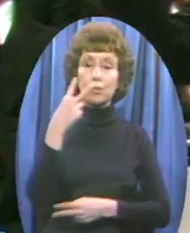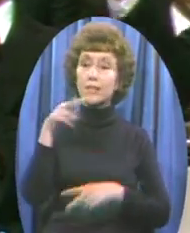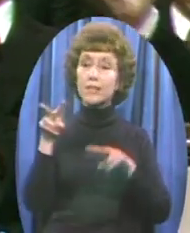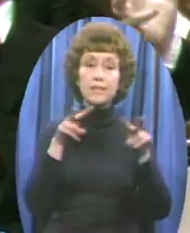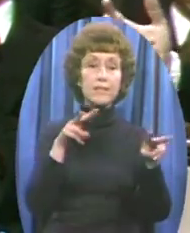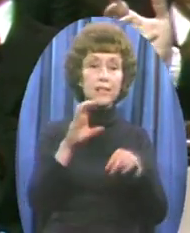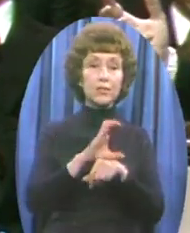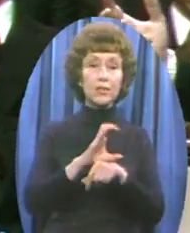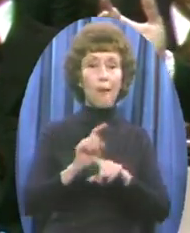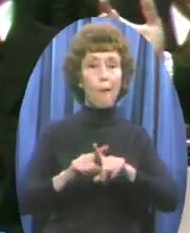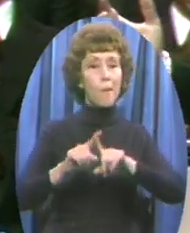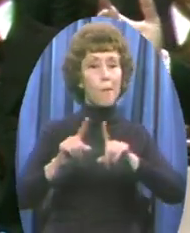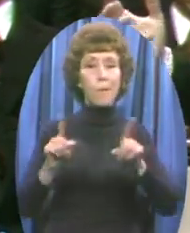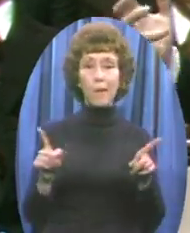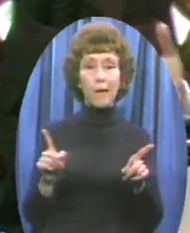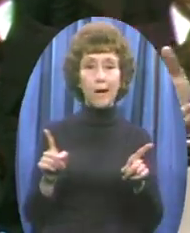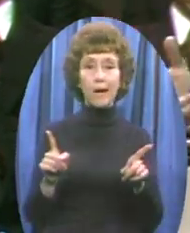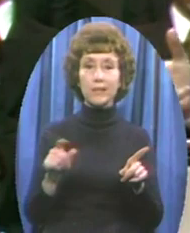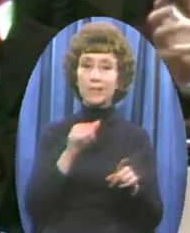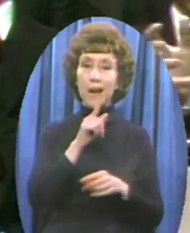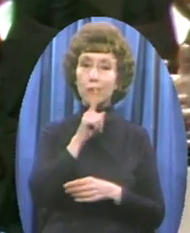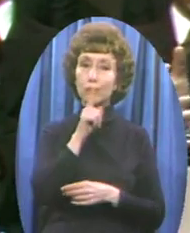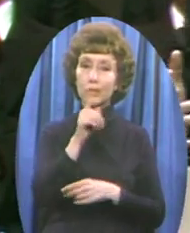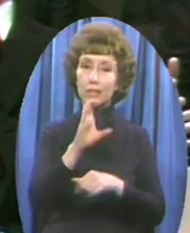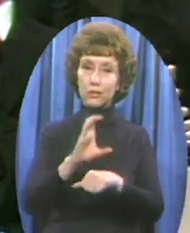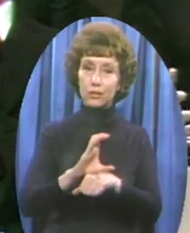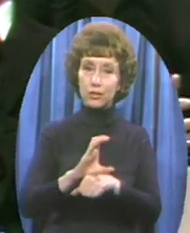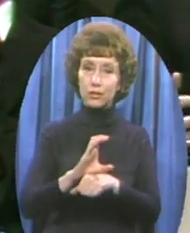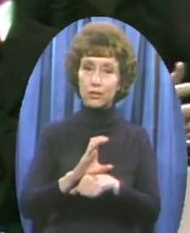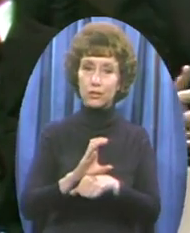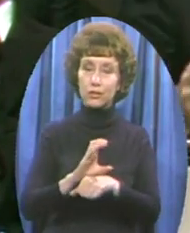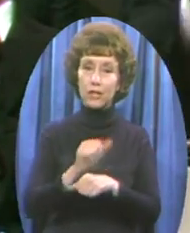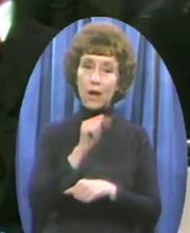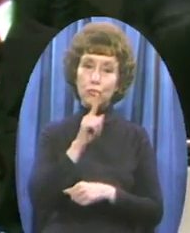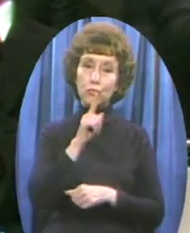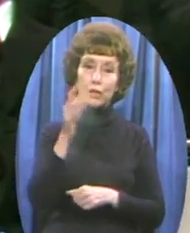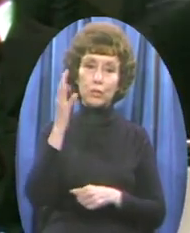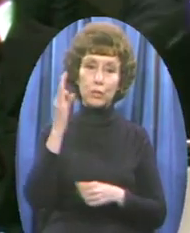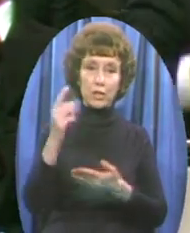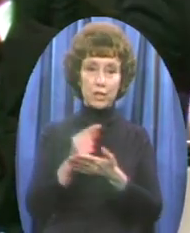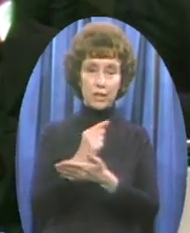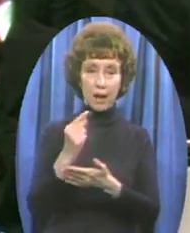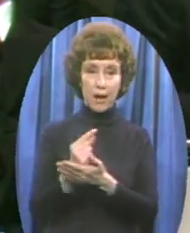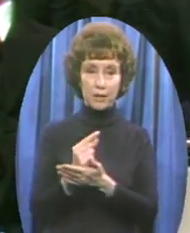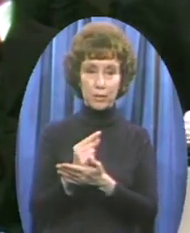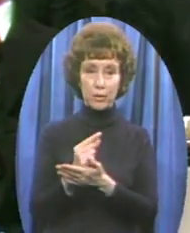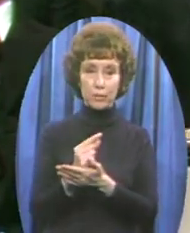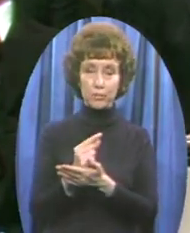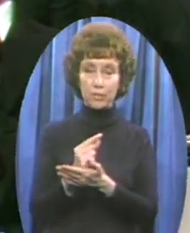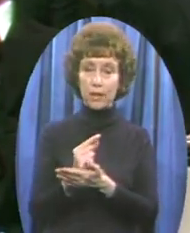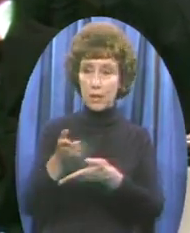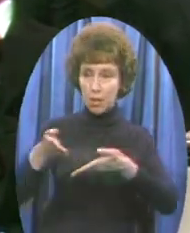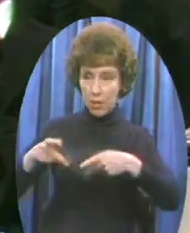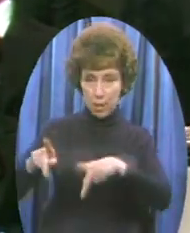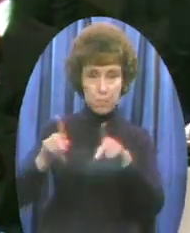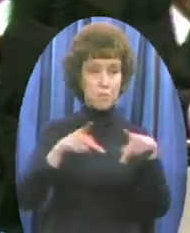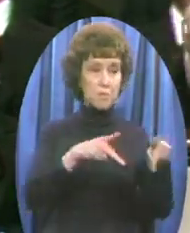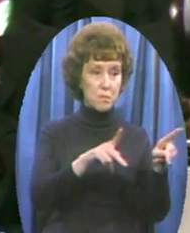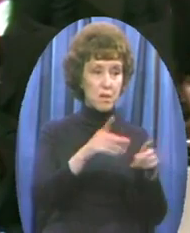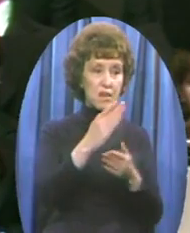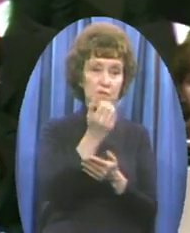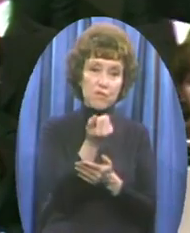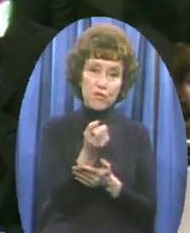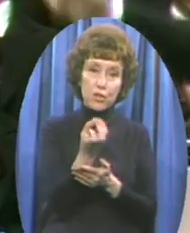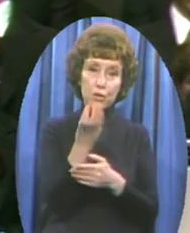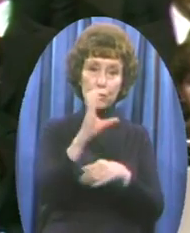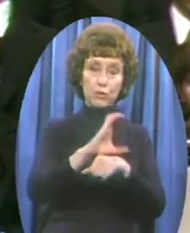these churches to operate reluctantly only because they want the tourists to think there's religious freedom in Russia. Ask